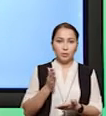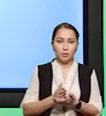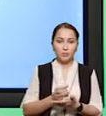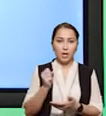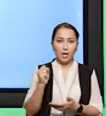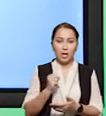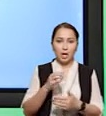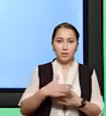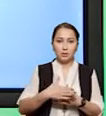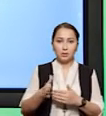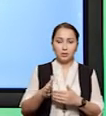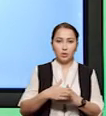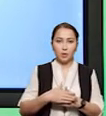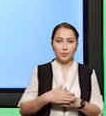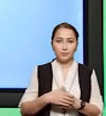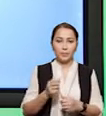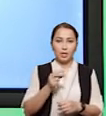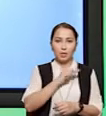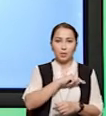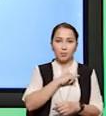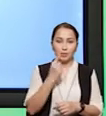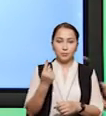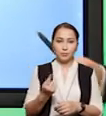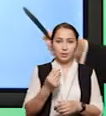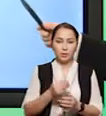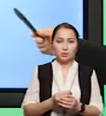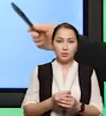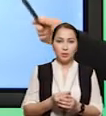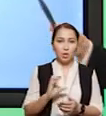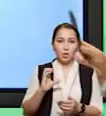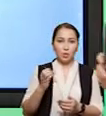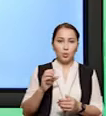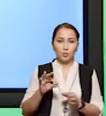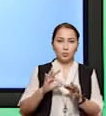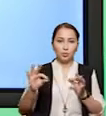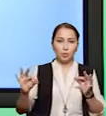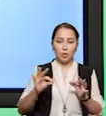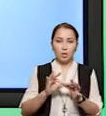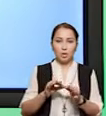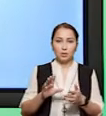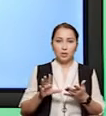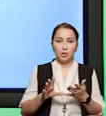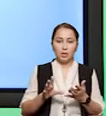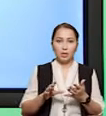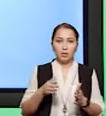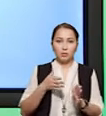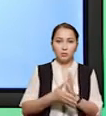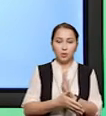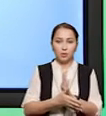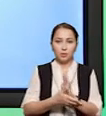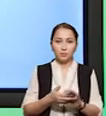tirqish ochilgan. Tajribaning birinchi qismida kumush tolasidan elektr toki o'tkazildi. Elektr